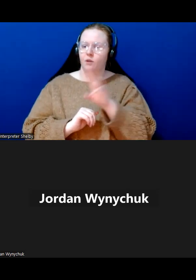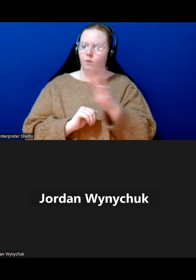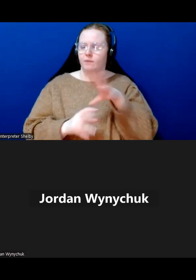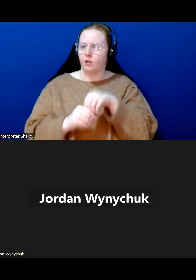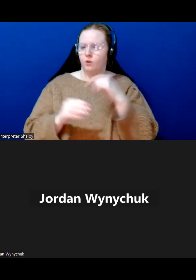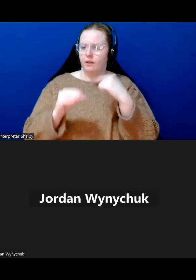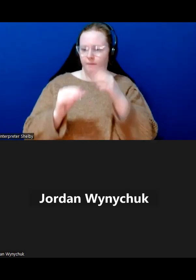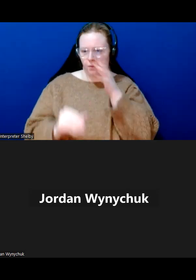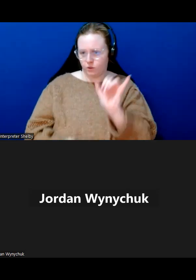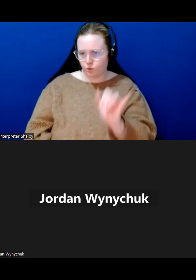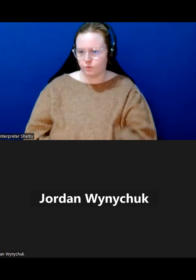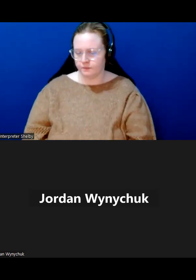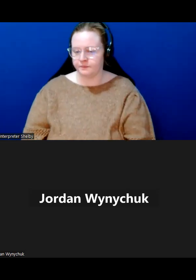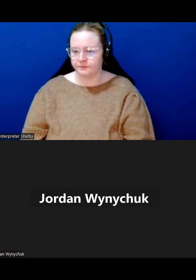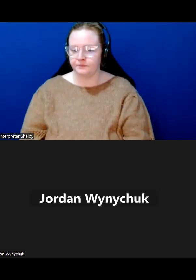you as well.